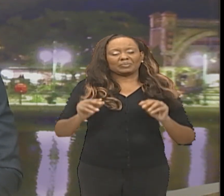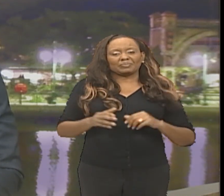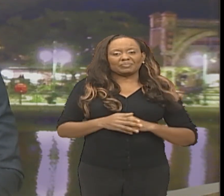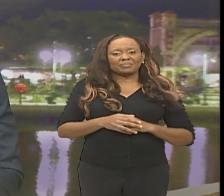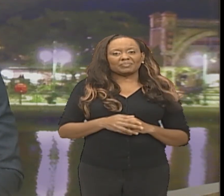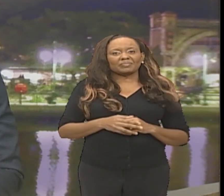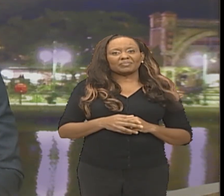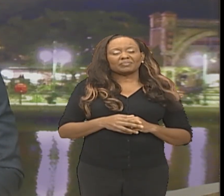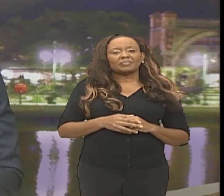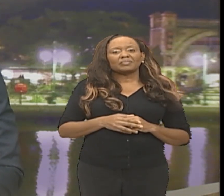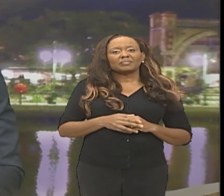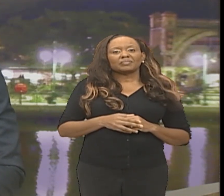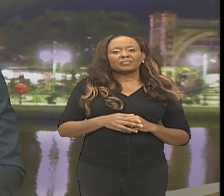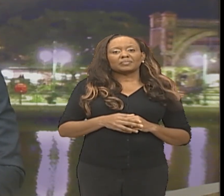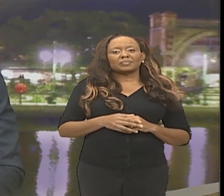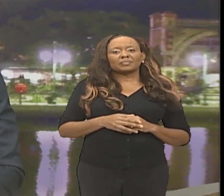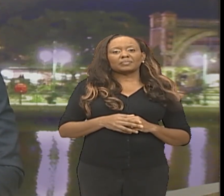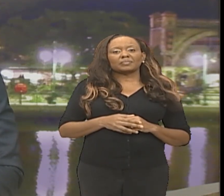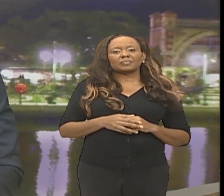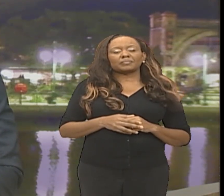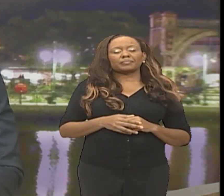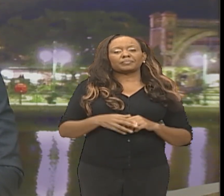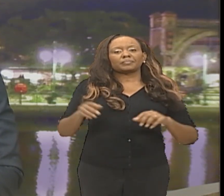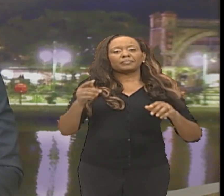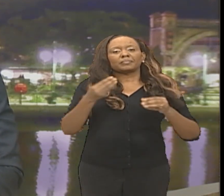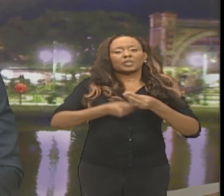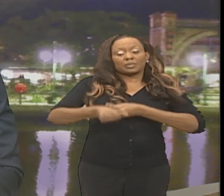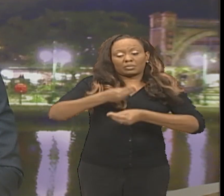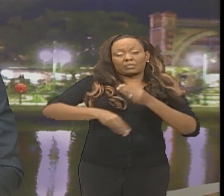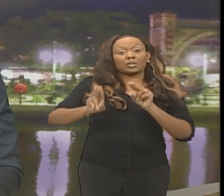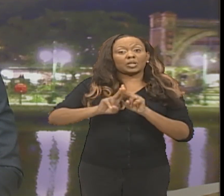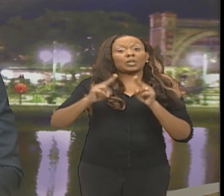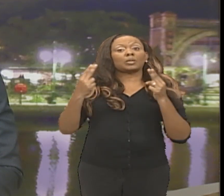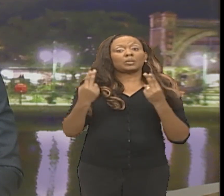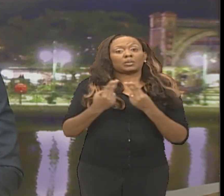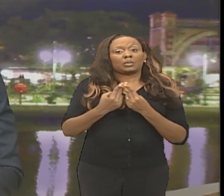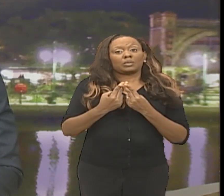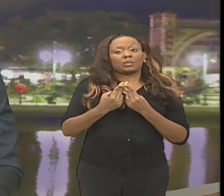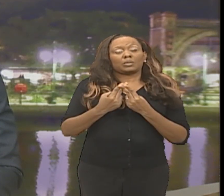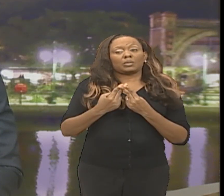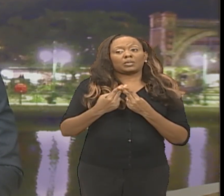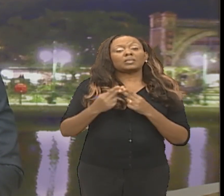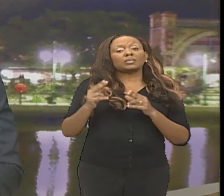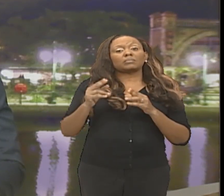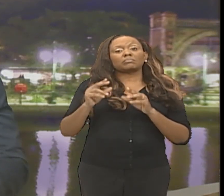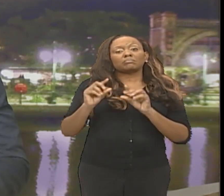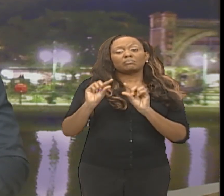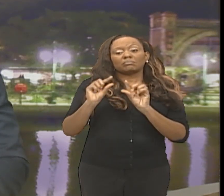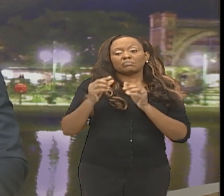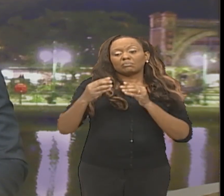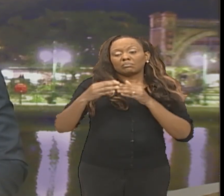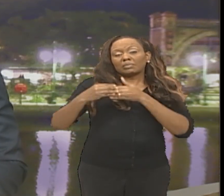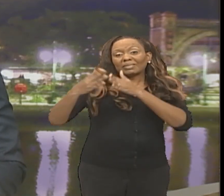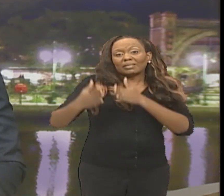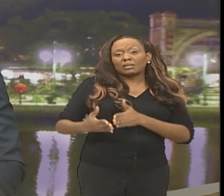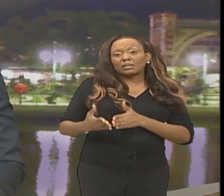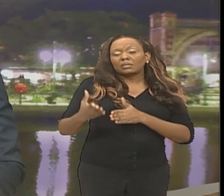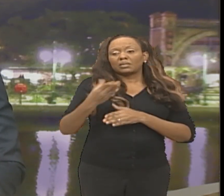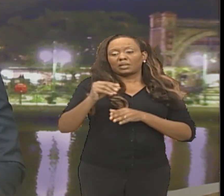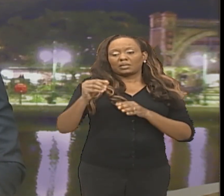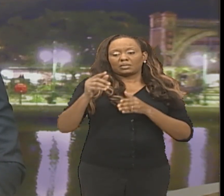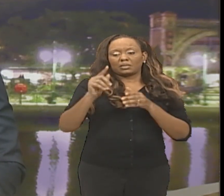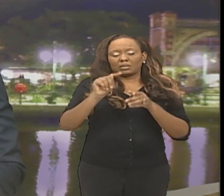headquarters. The trade union umbrella body, the Congress of Trade Unions and Staff Associations of Barbados, is